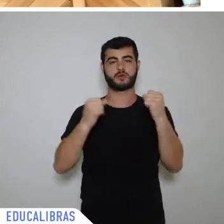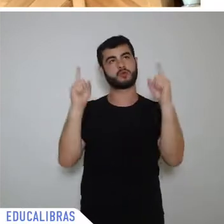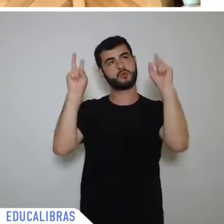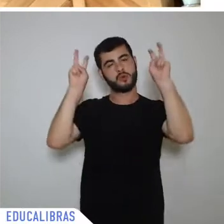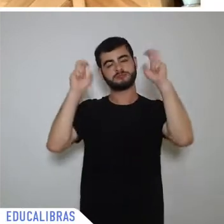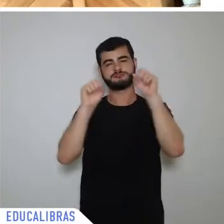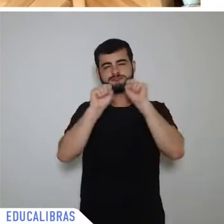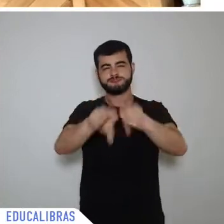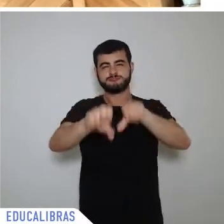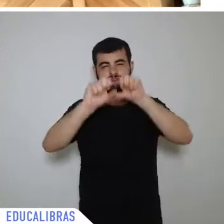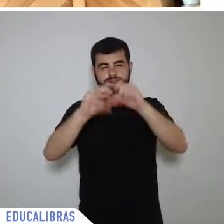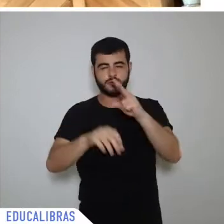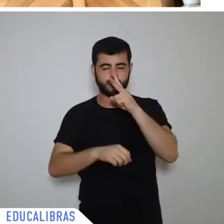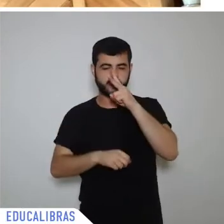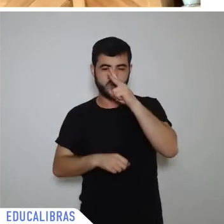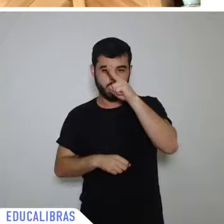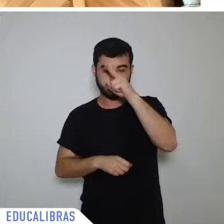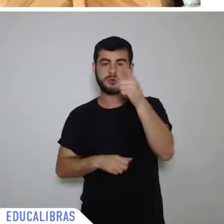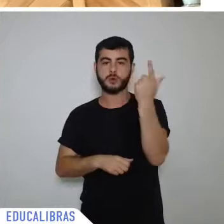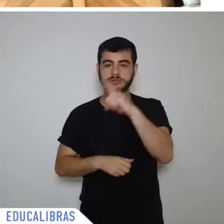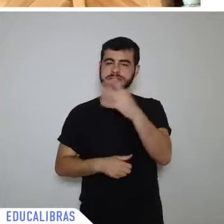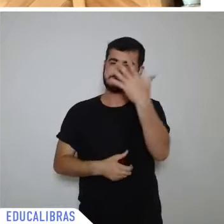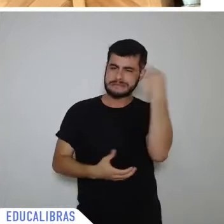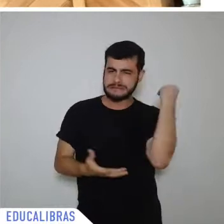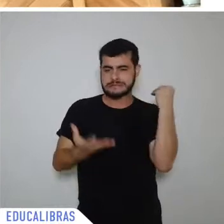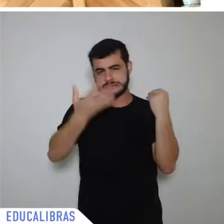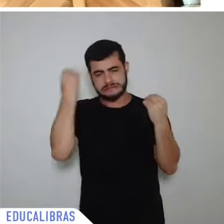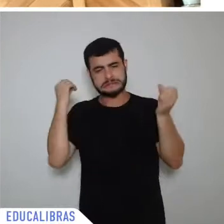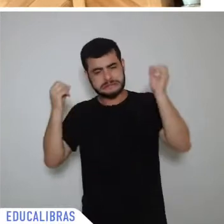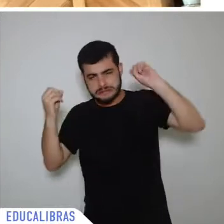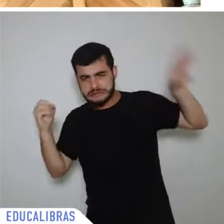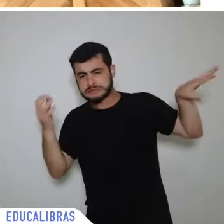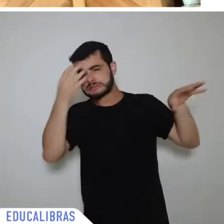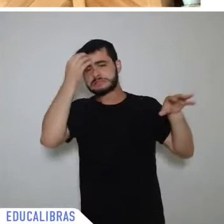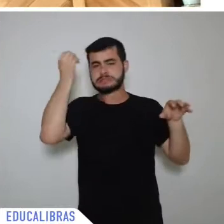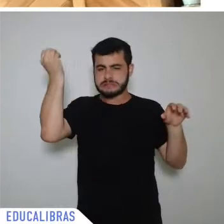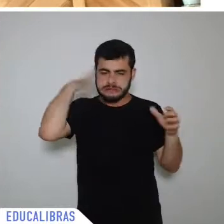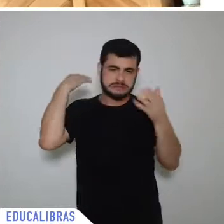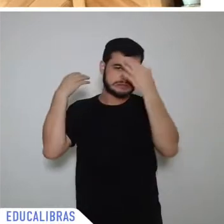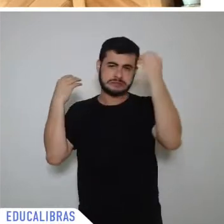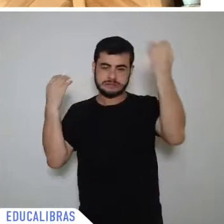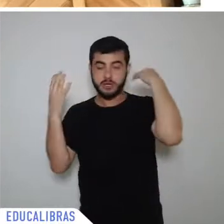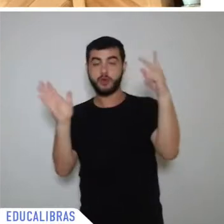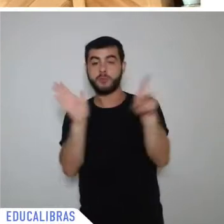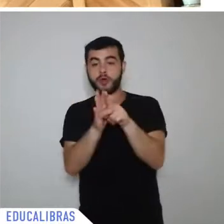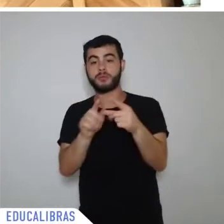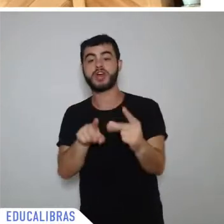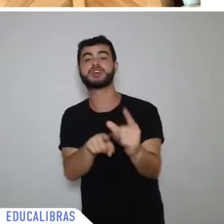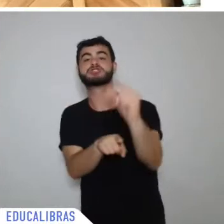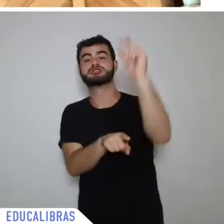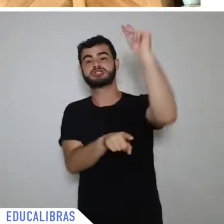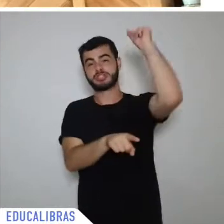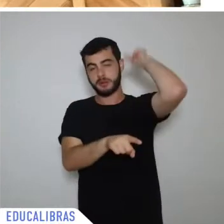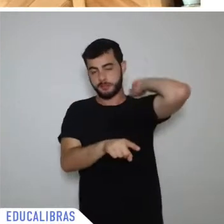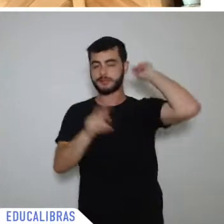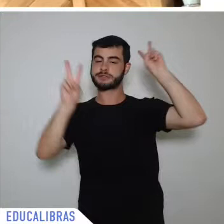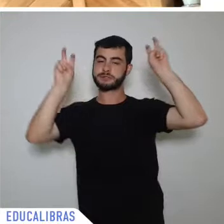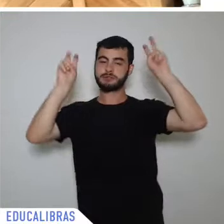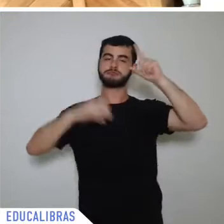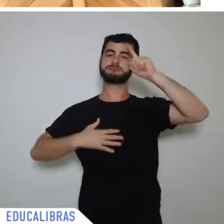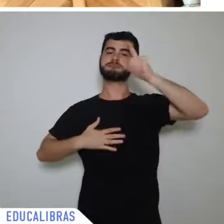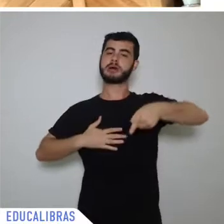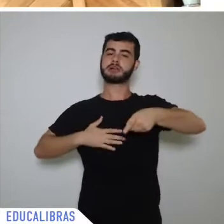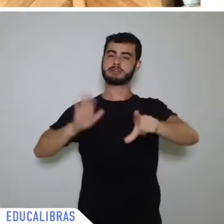we can start a pedagogy that is intense and permanent to unlearn the privileges of